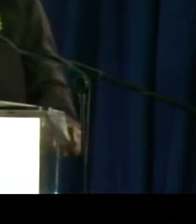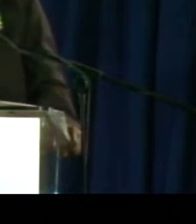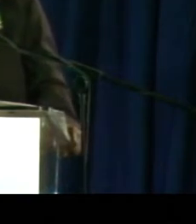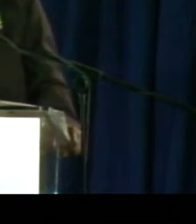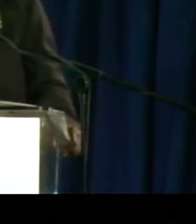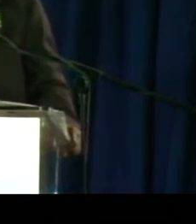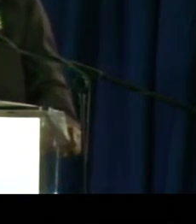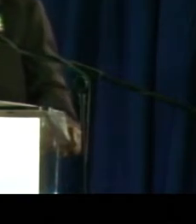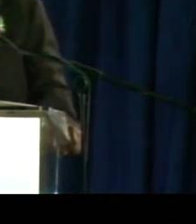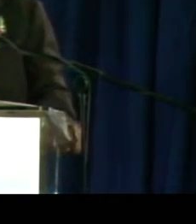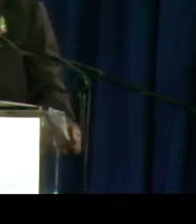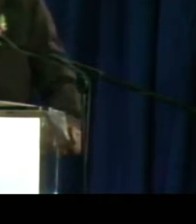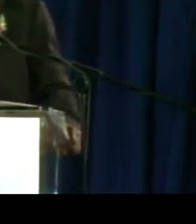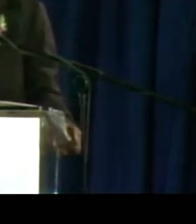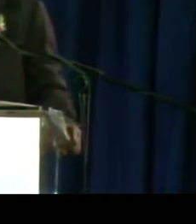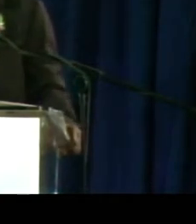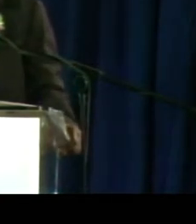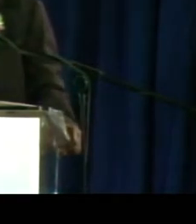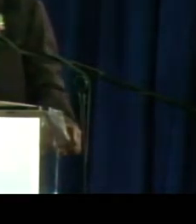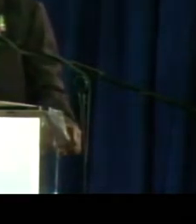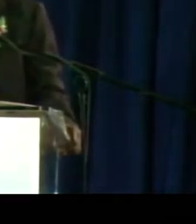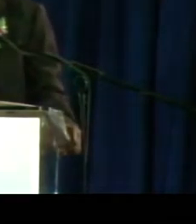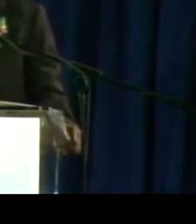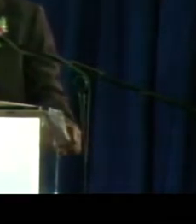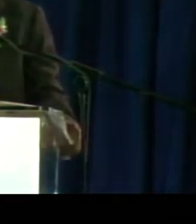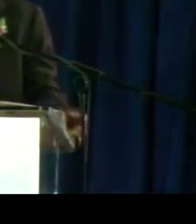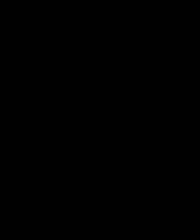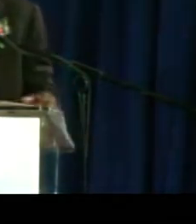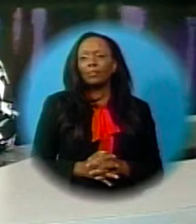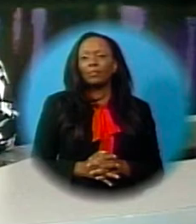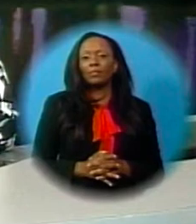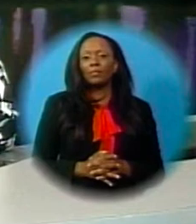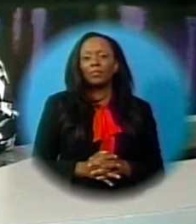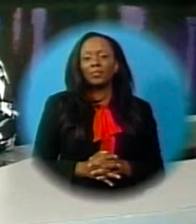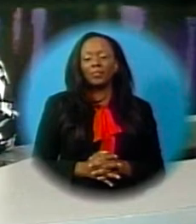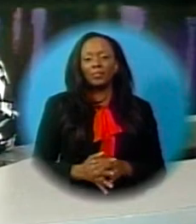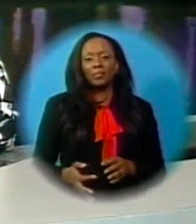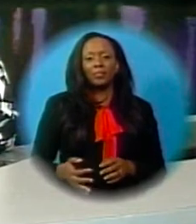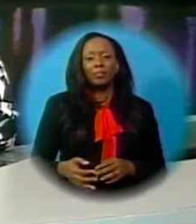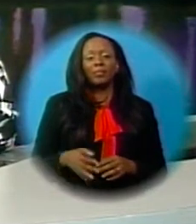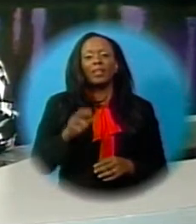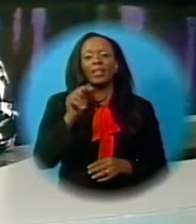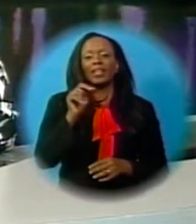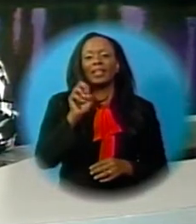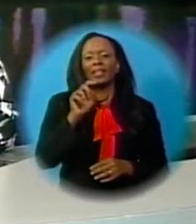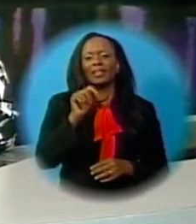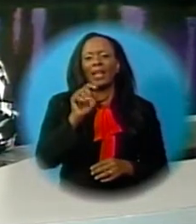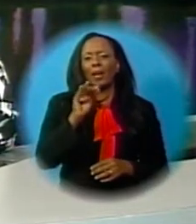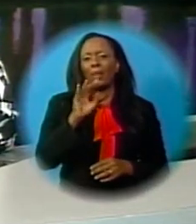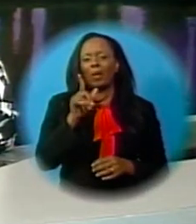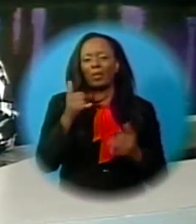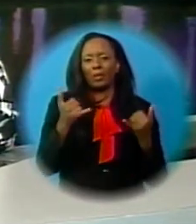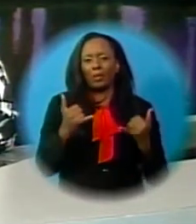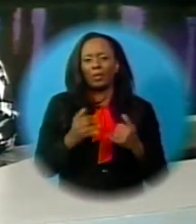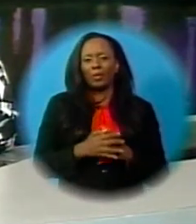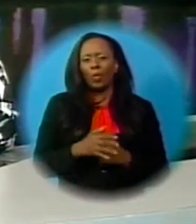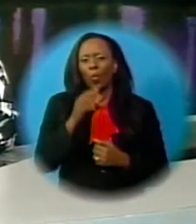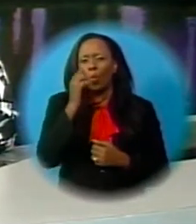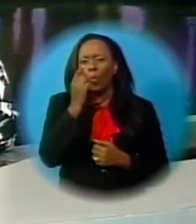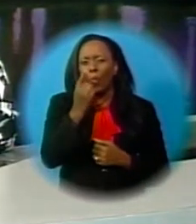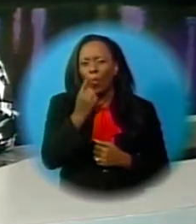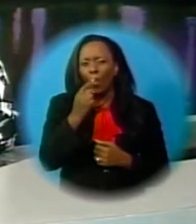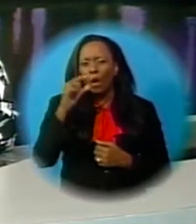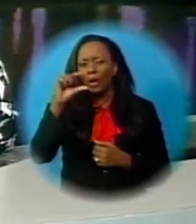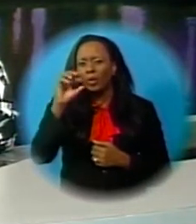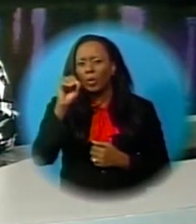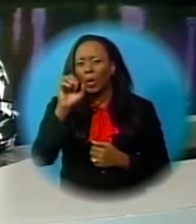young people of our time? Waste of time. To netball now, 1 goal was all that separated UWI